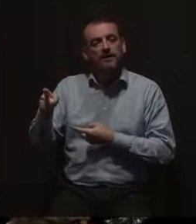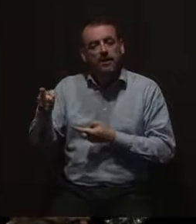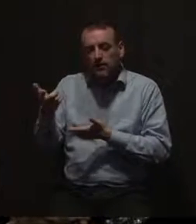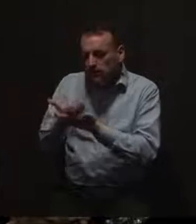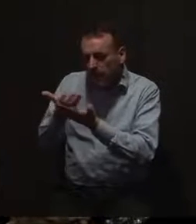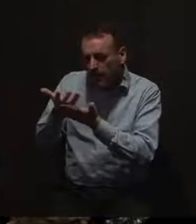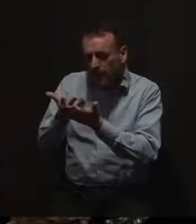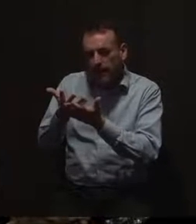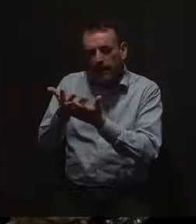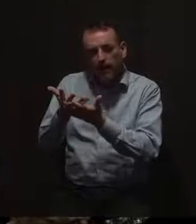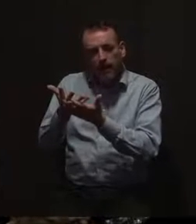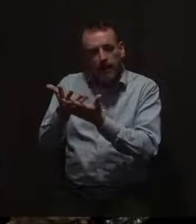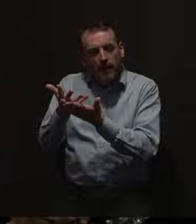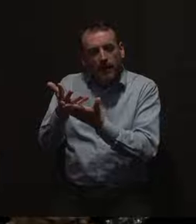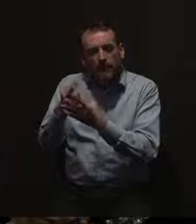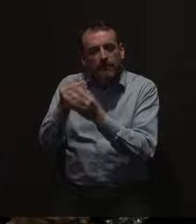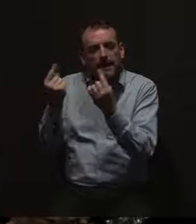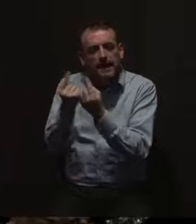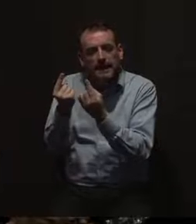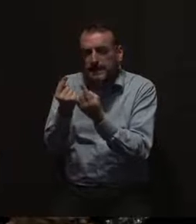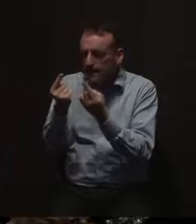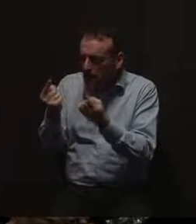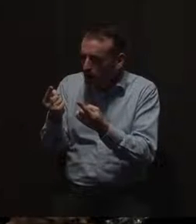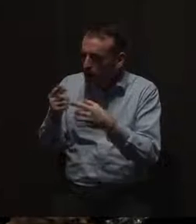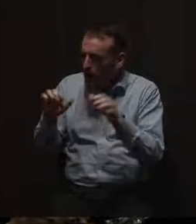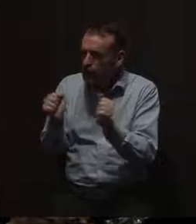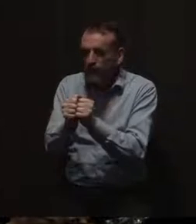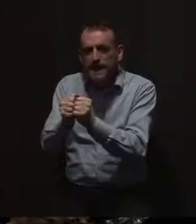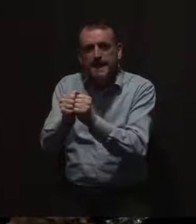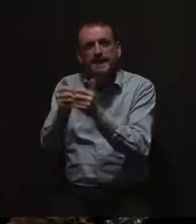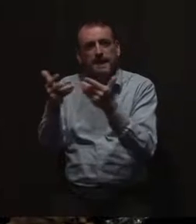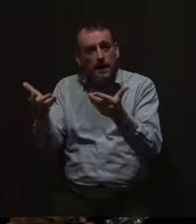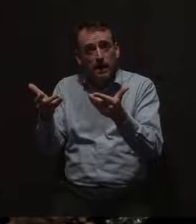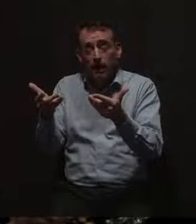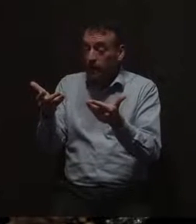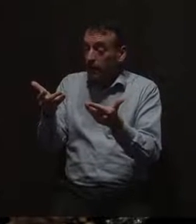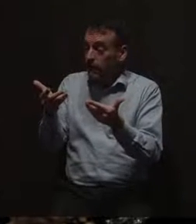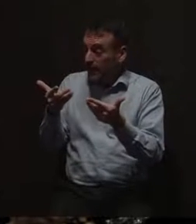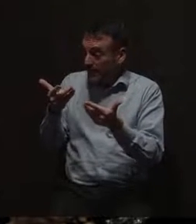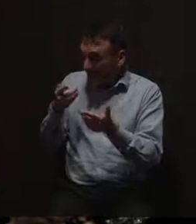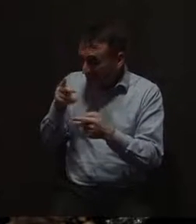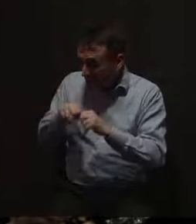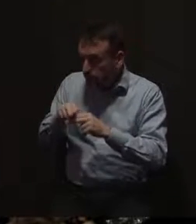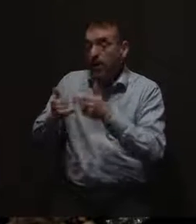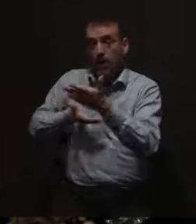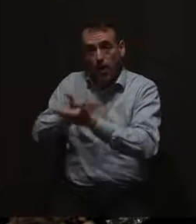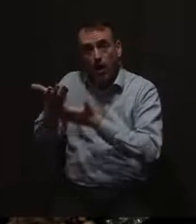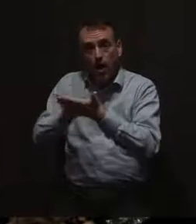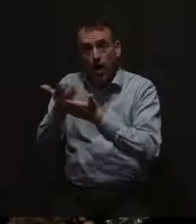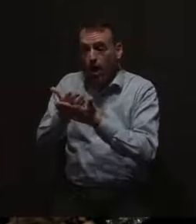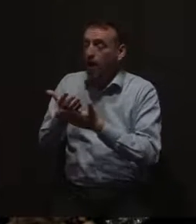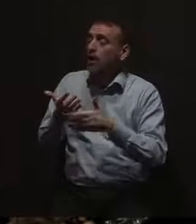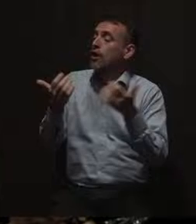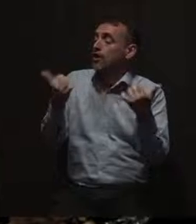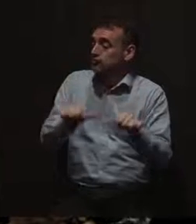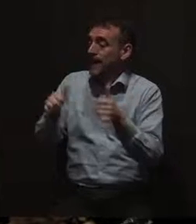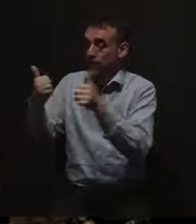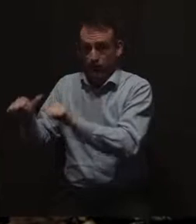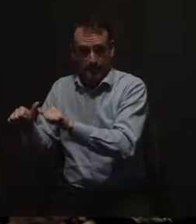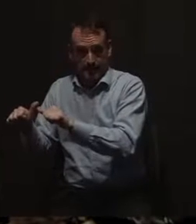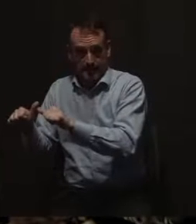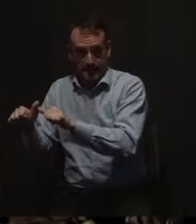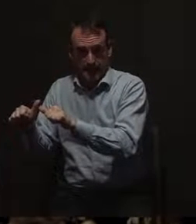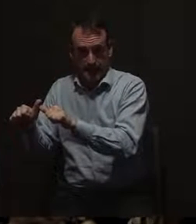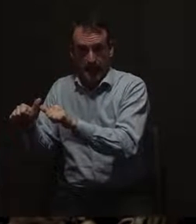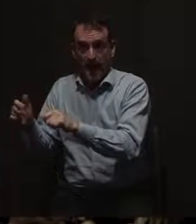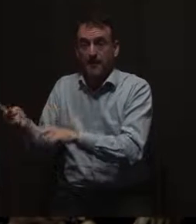cut what you're saying in smaller and smaller parts. In the end, you will be able to agree on something, and then we'll both be able to do that